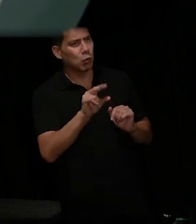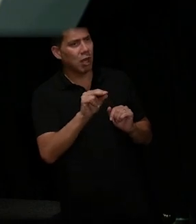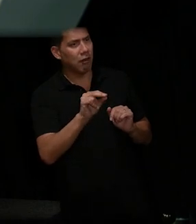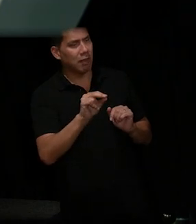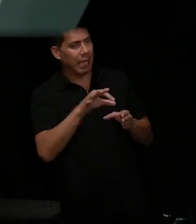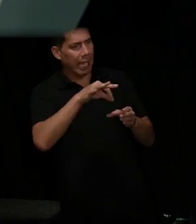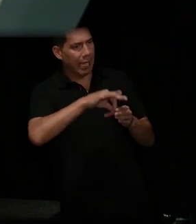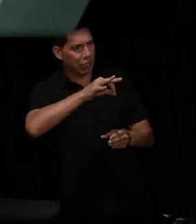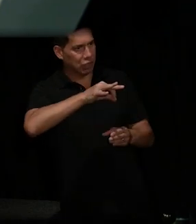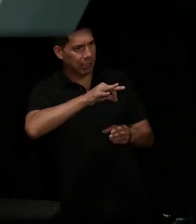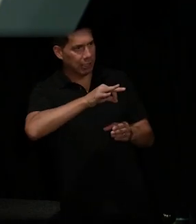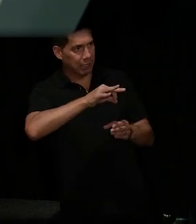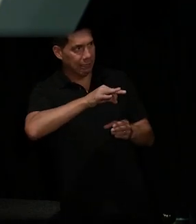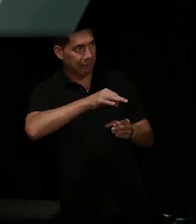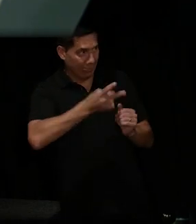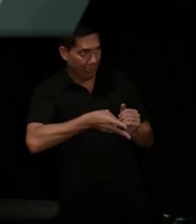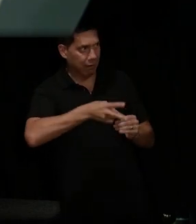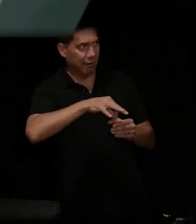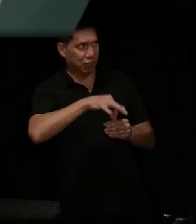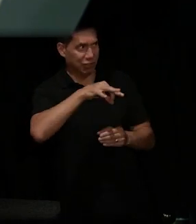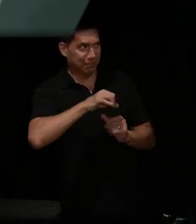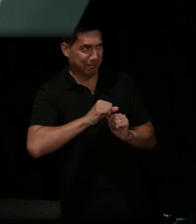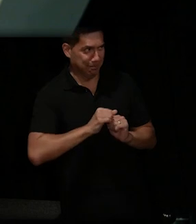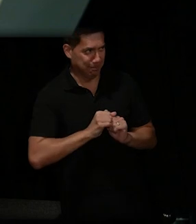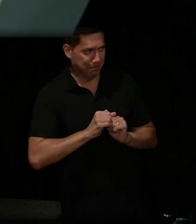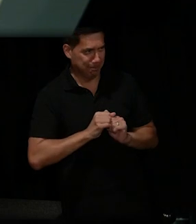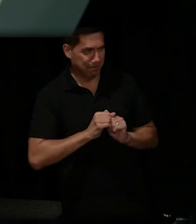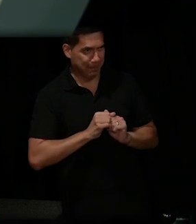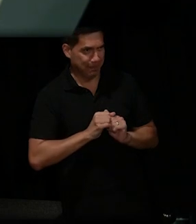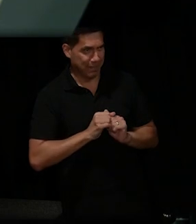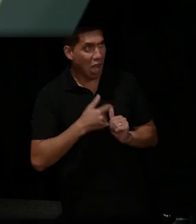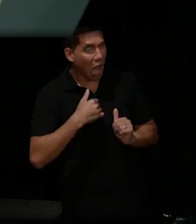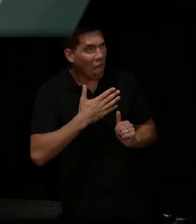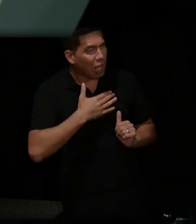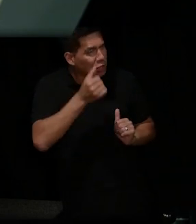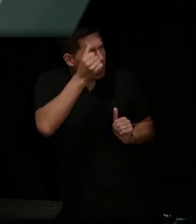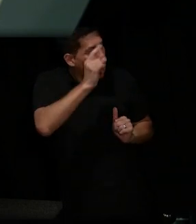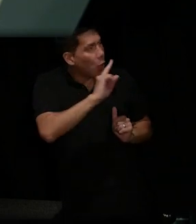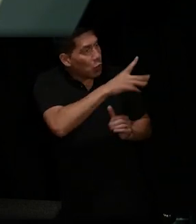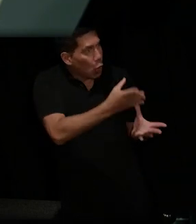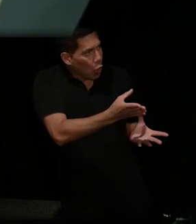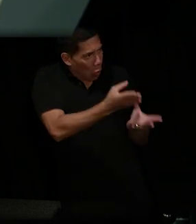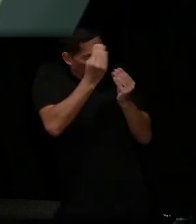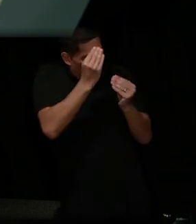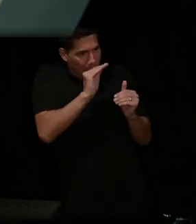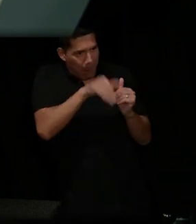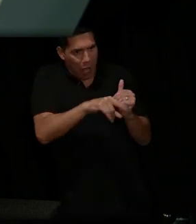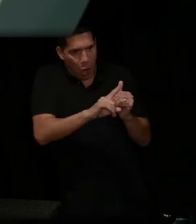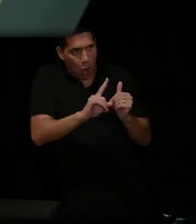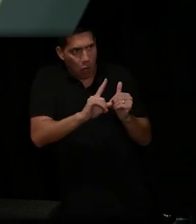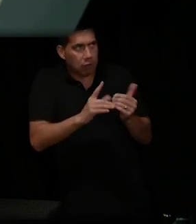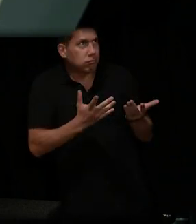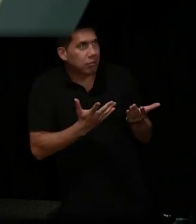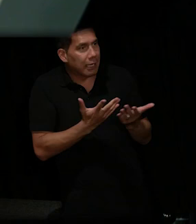campaign. Mm-hmm. And I would like to know what you learned about what it takes to